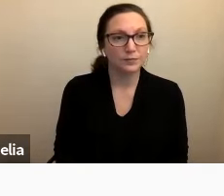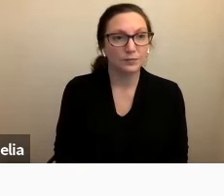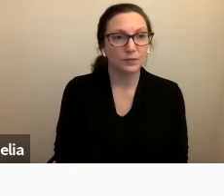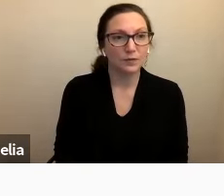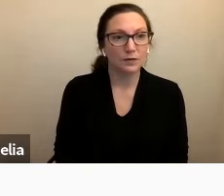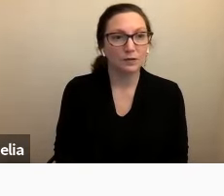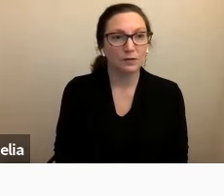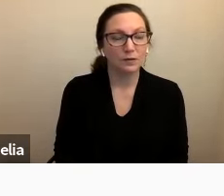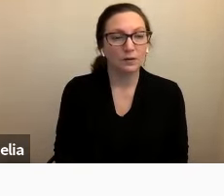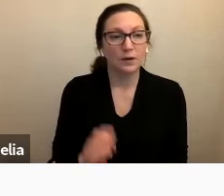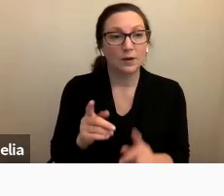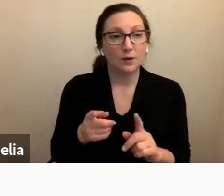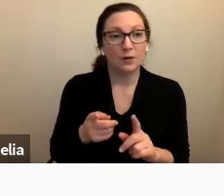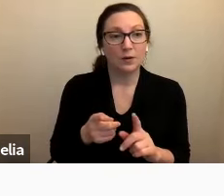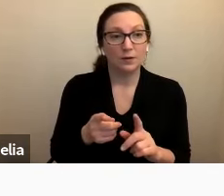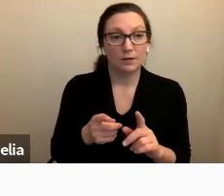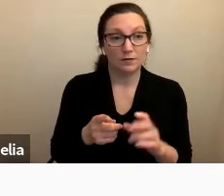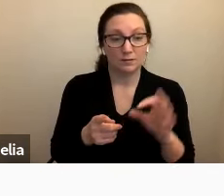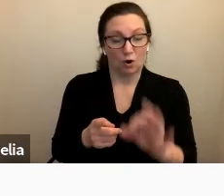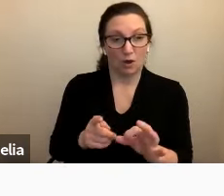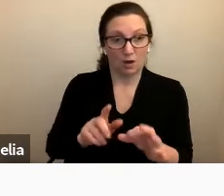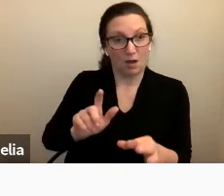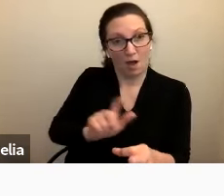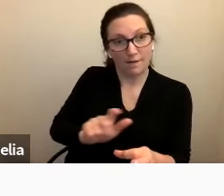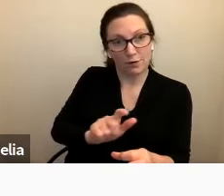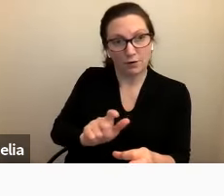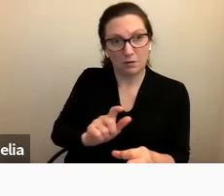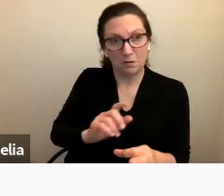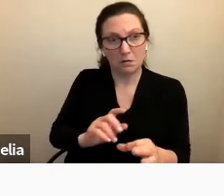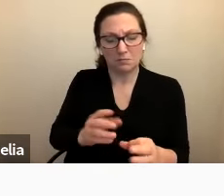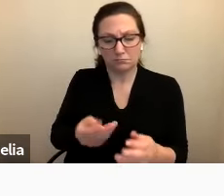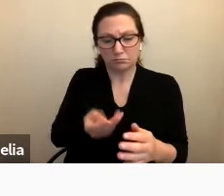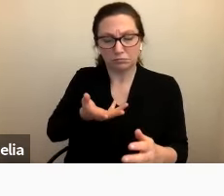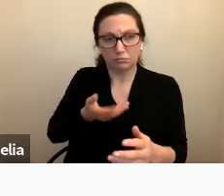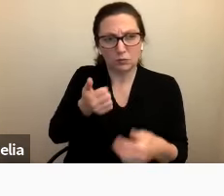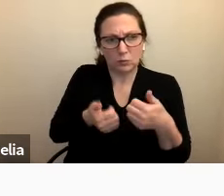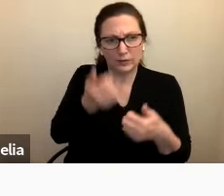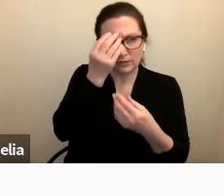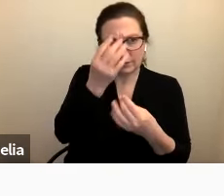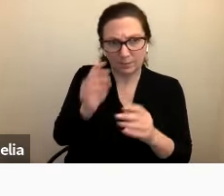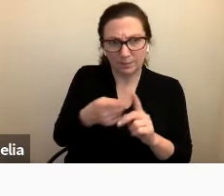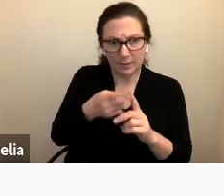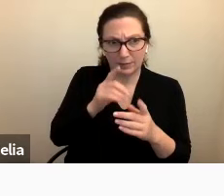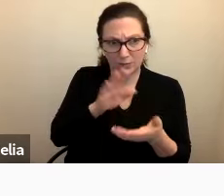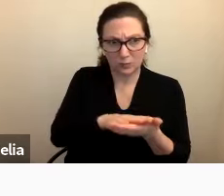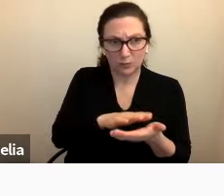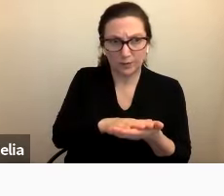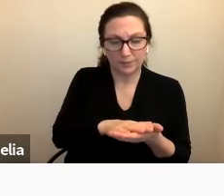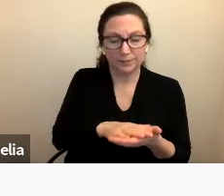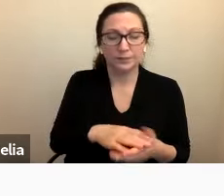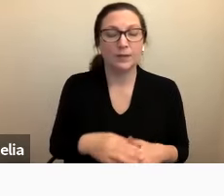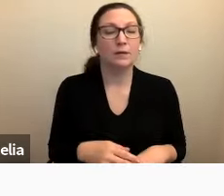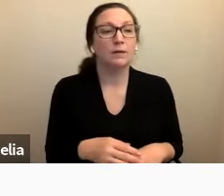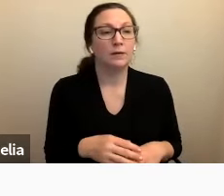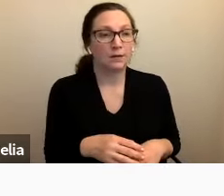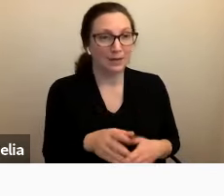And when you hover over a dot, what information does it give you about the school? Right now, it just tells you the name.